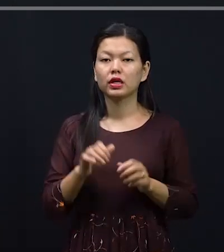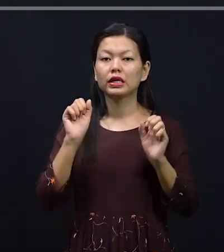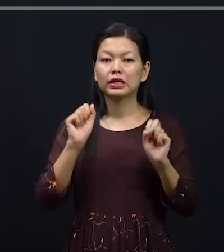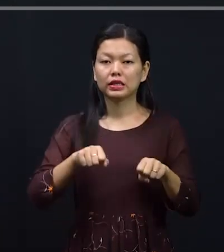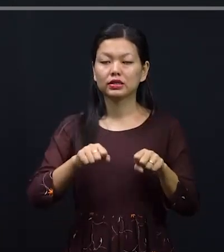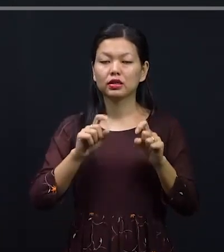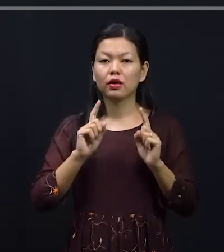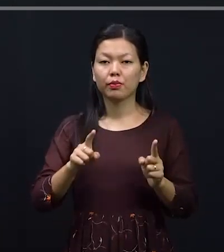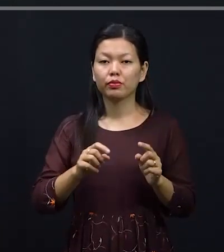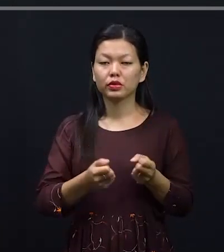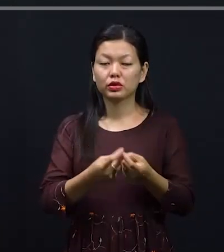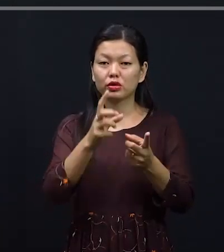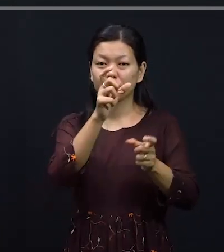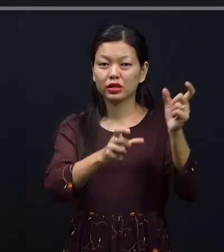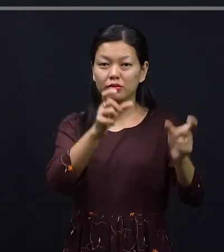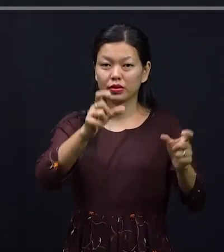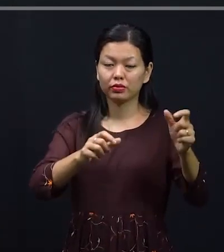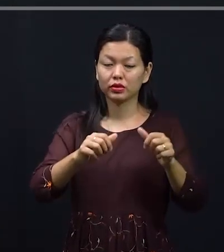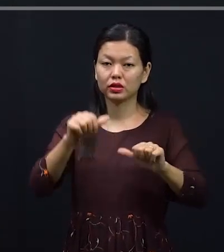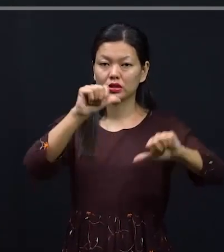this experiment. So